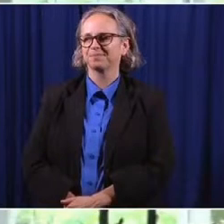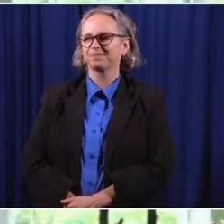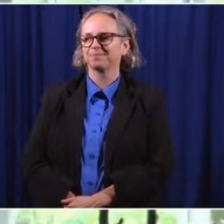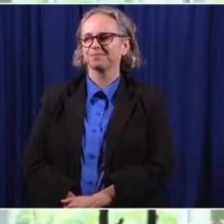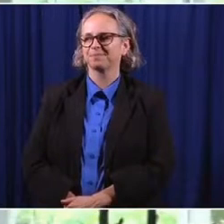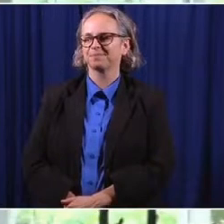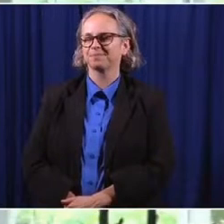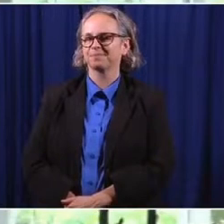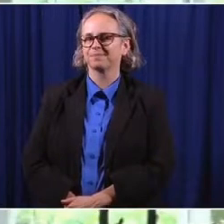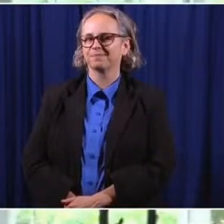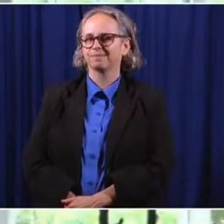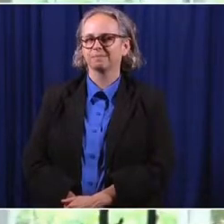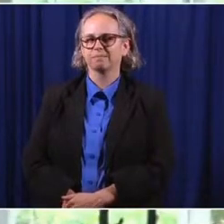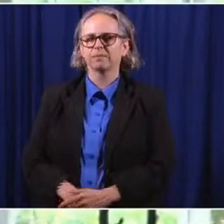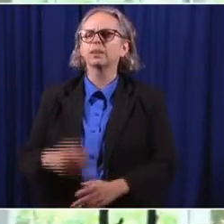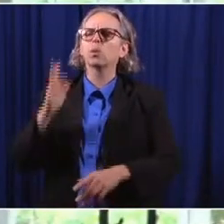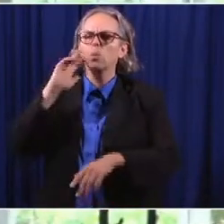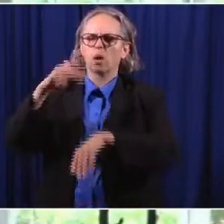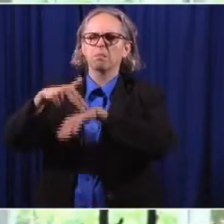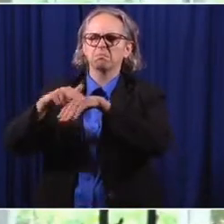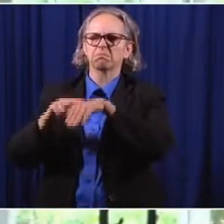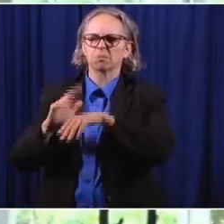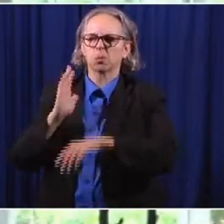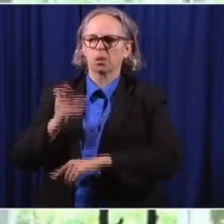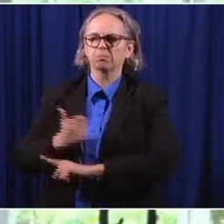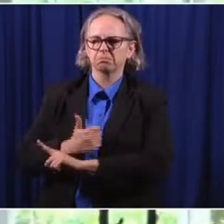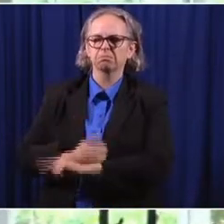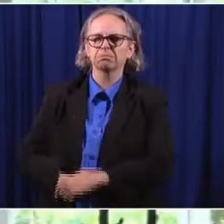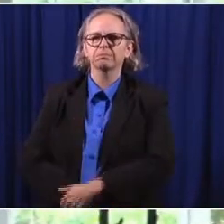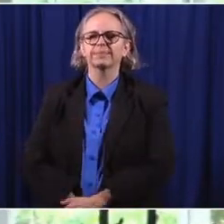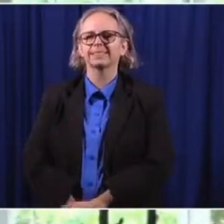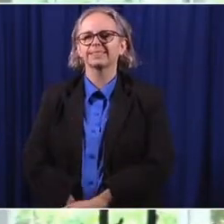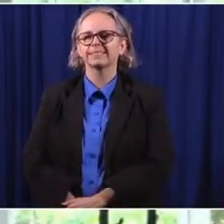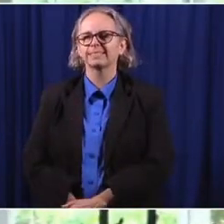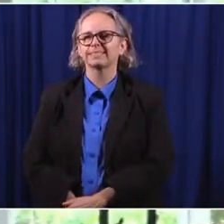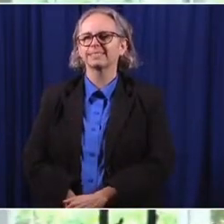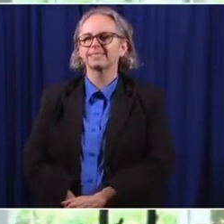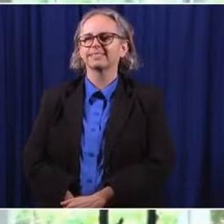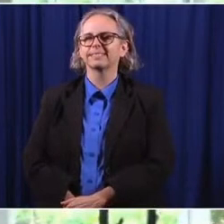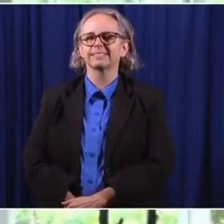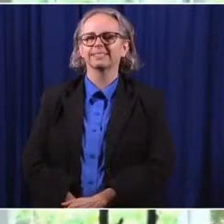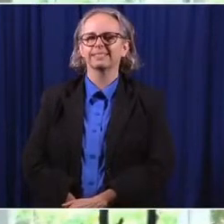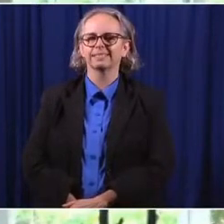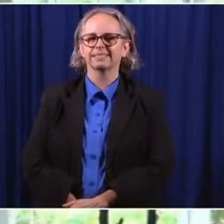Put a Band-Aid on here so we have a problem with your white shirt.